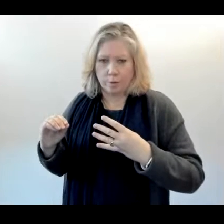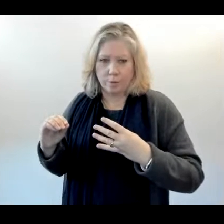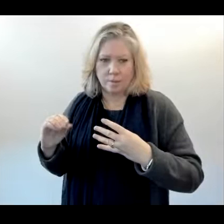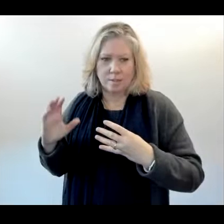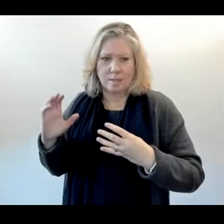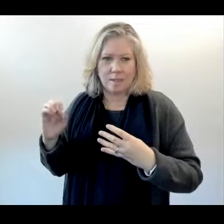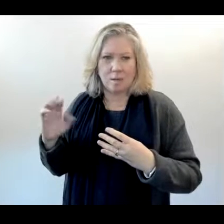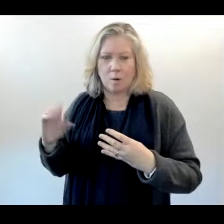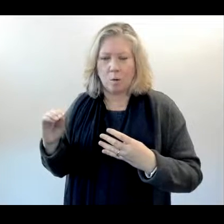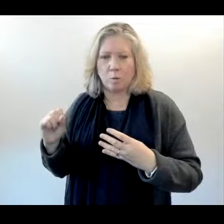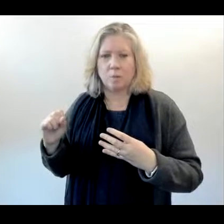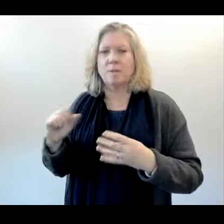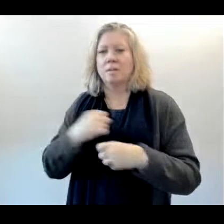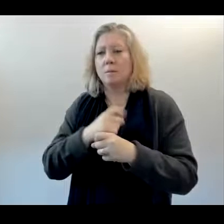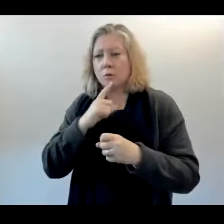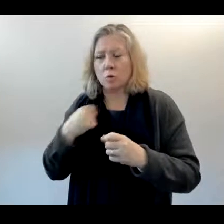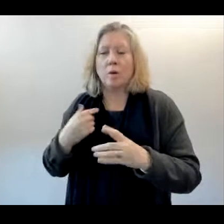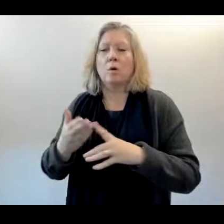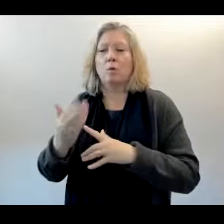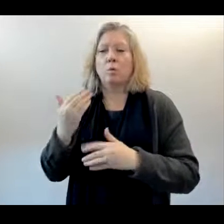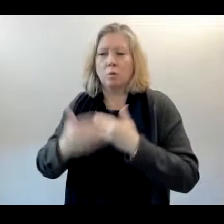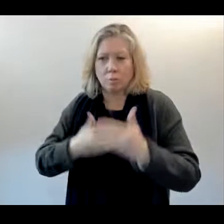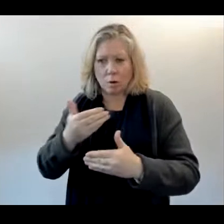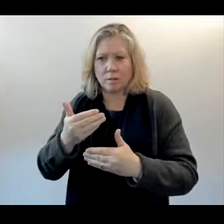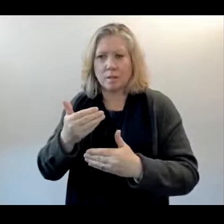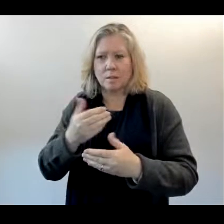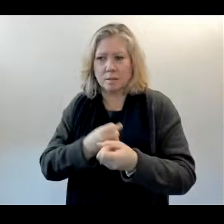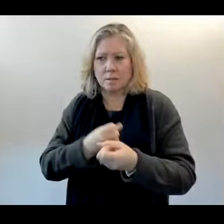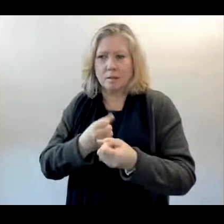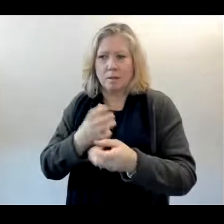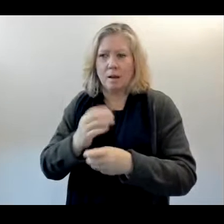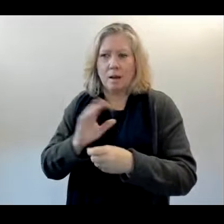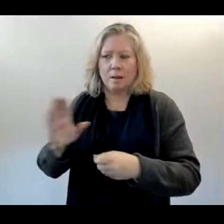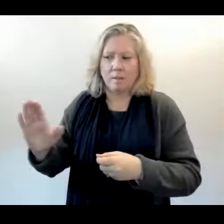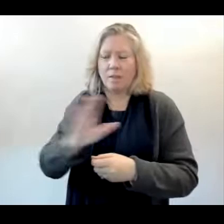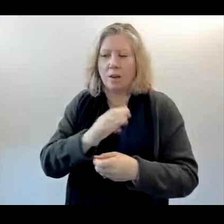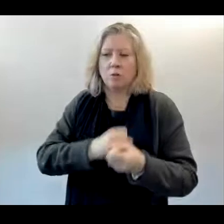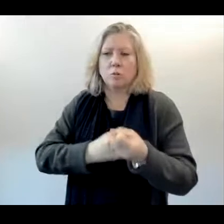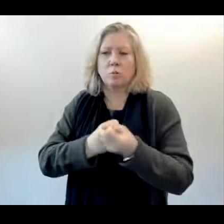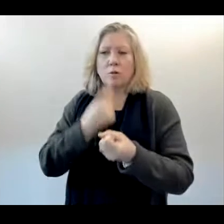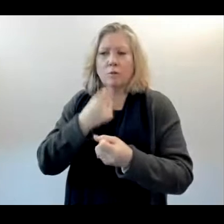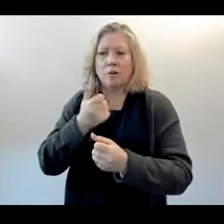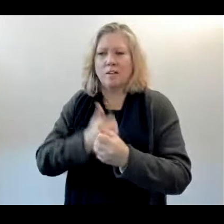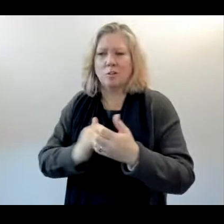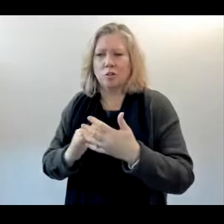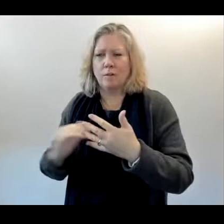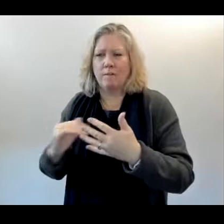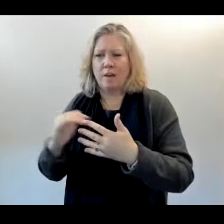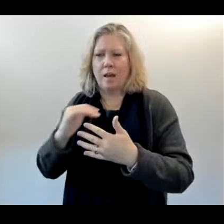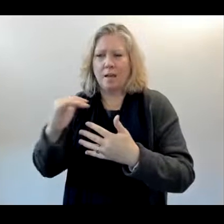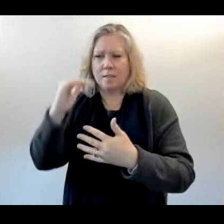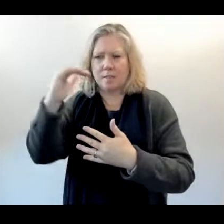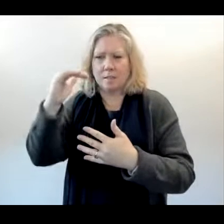the DRP process and their support for each phases.